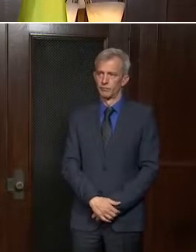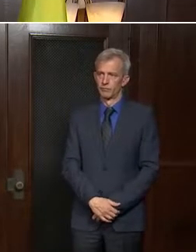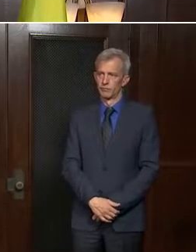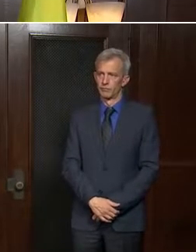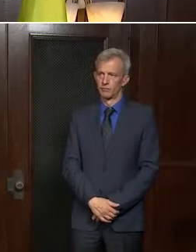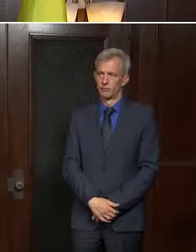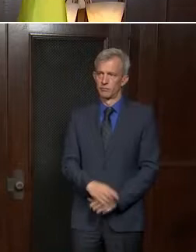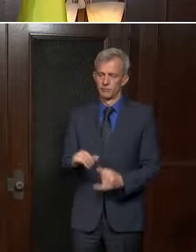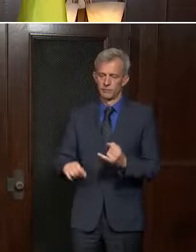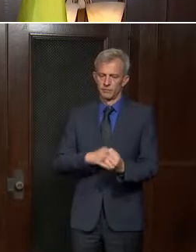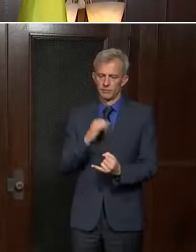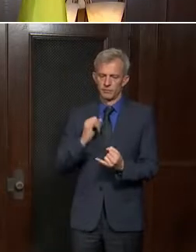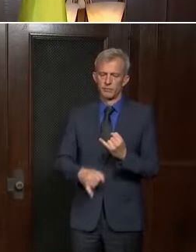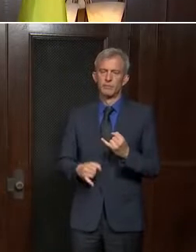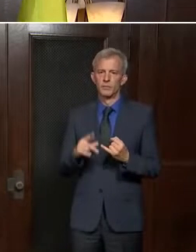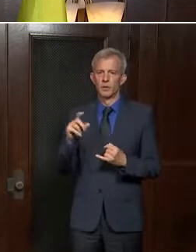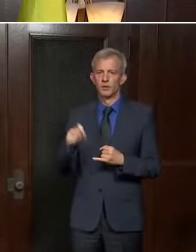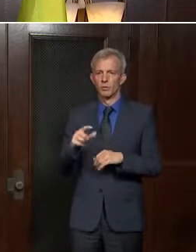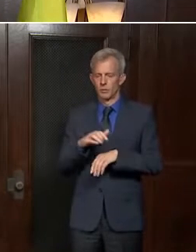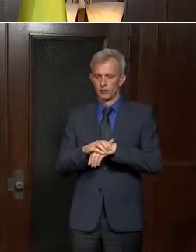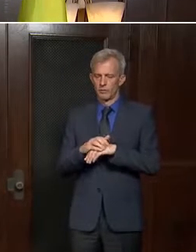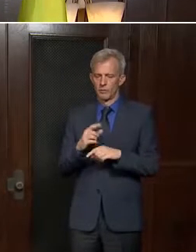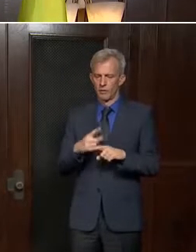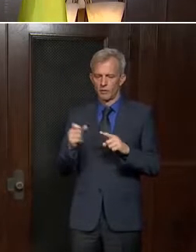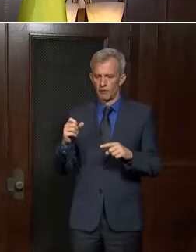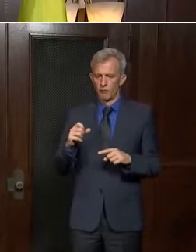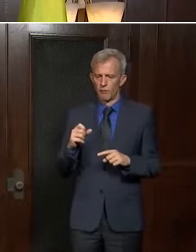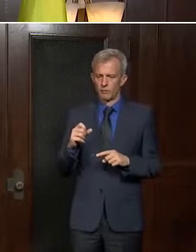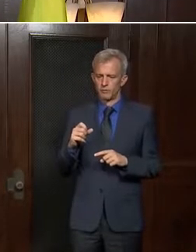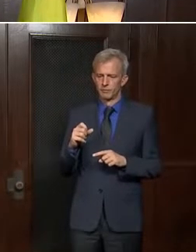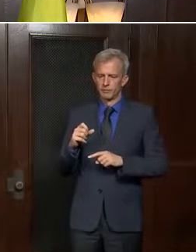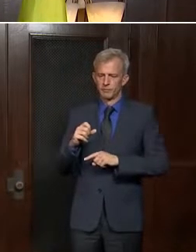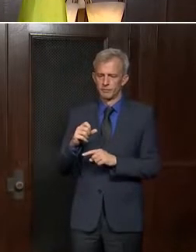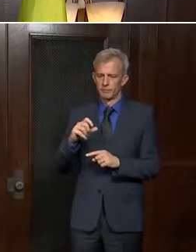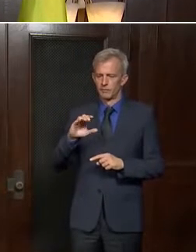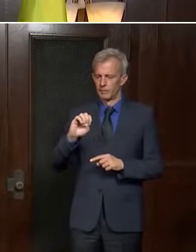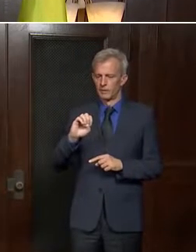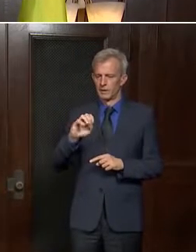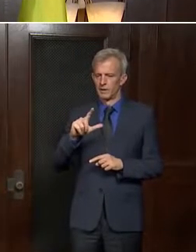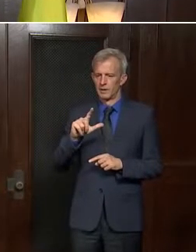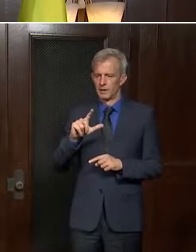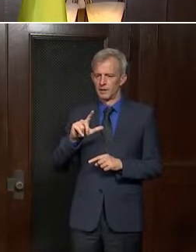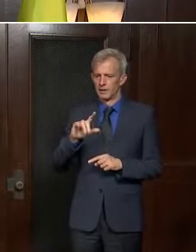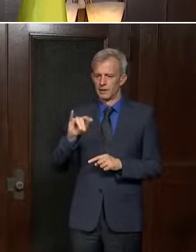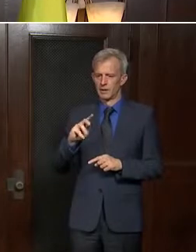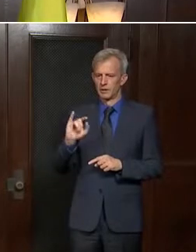And our last question in English comes from the line of Elizabeth Chow. Hi, Liz. Please go ahead.